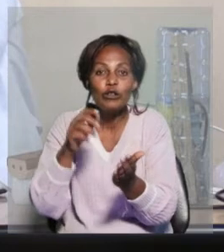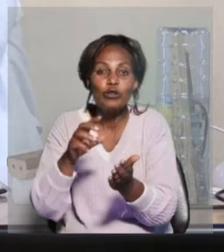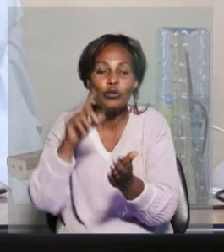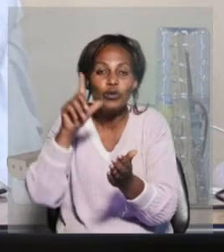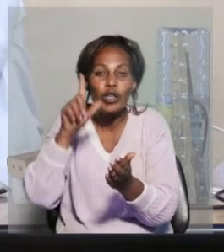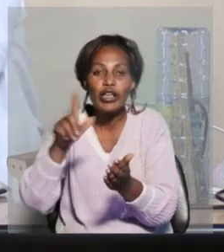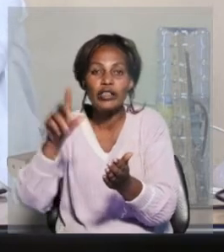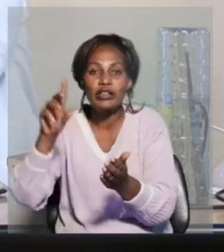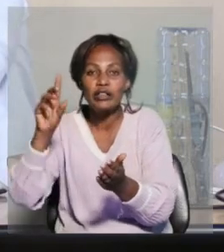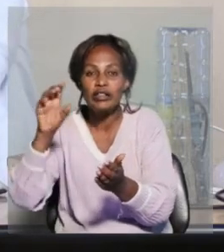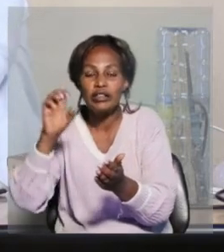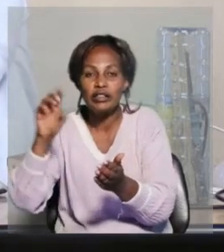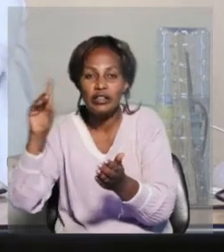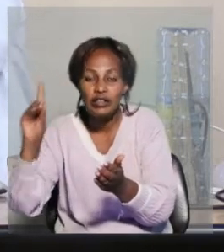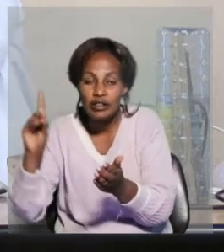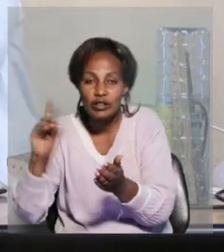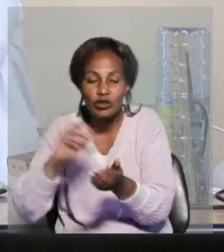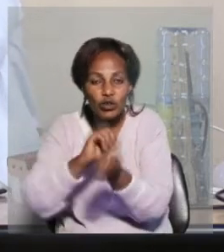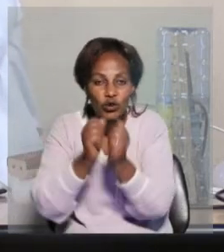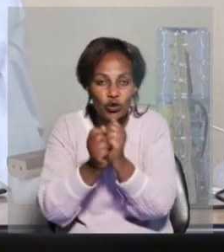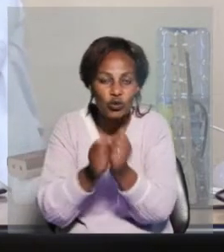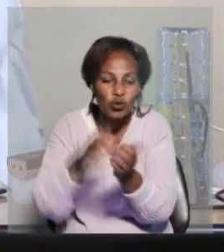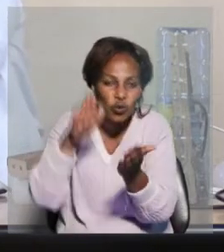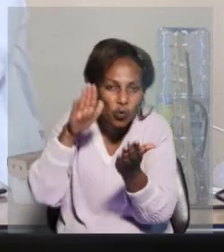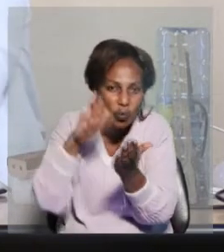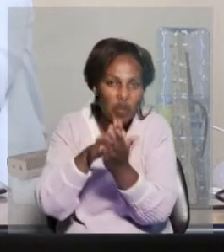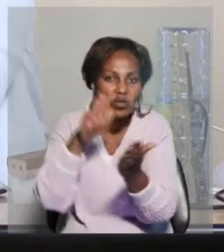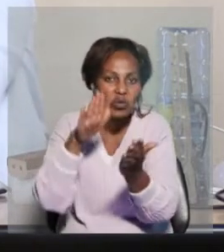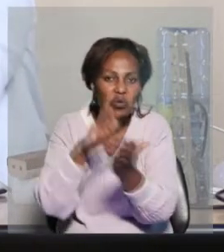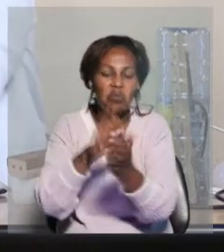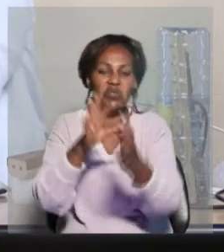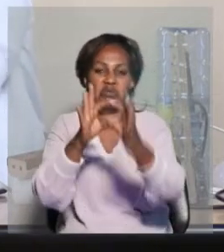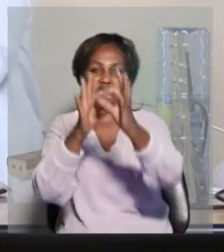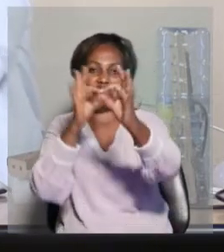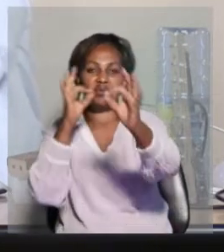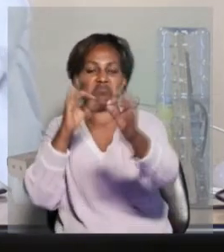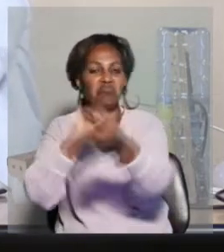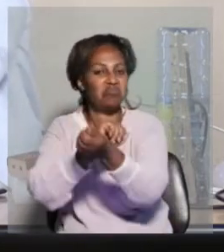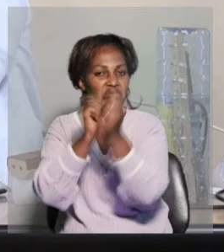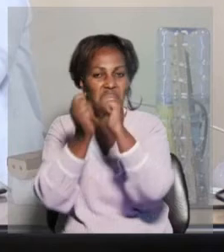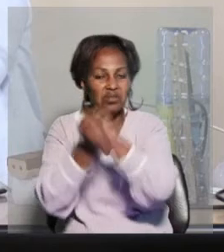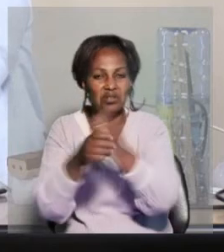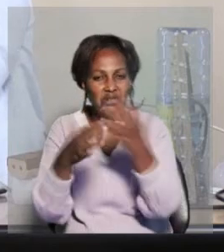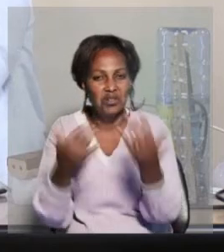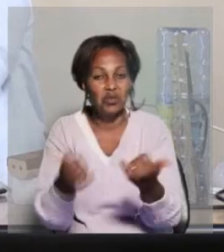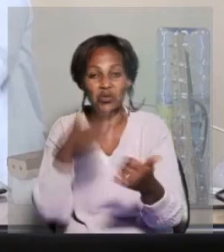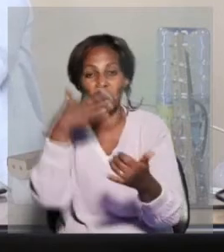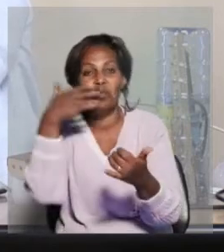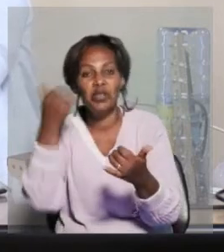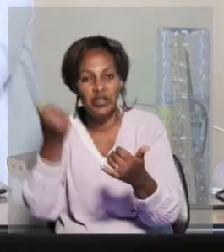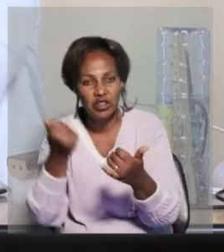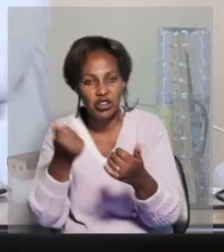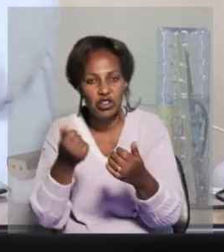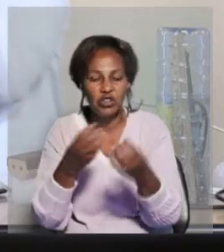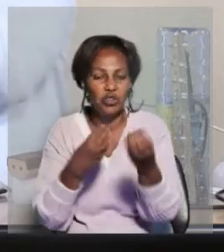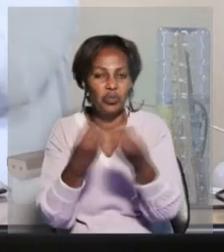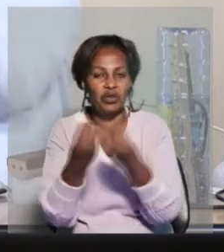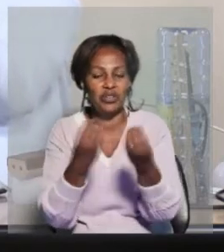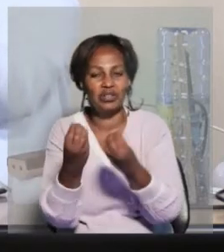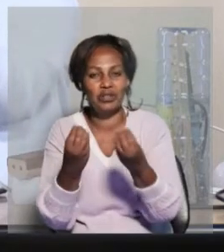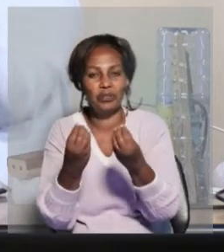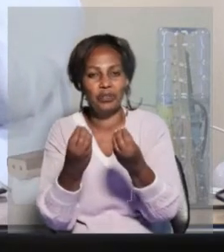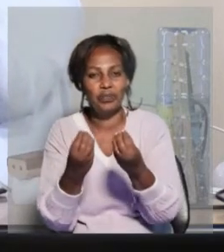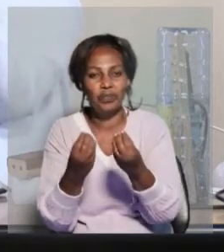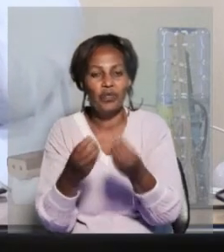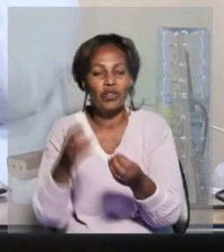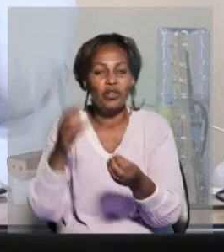LED lamps. Yeah. And still the compact fluorescent lamps are still also in the market. Yeah.